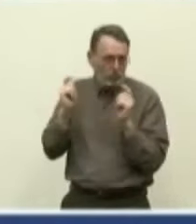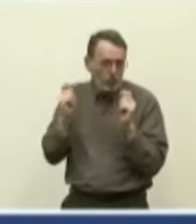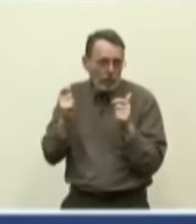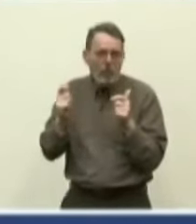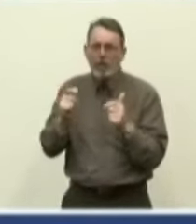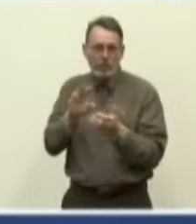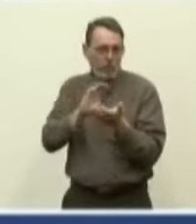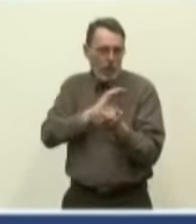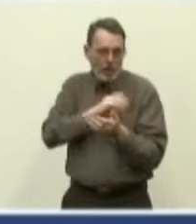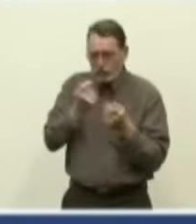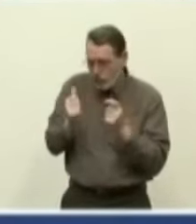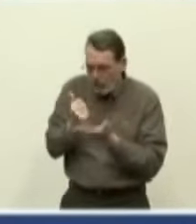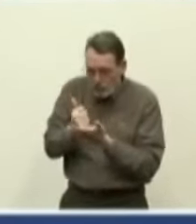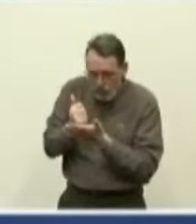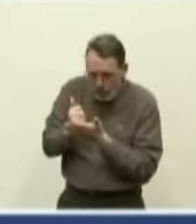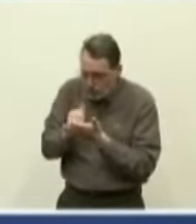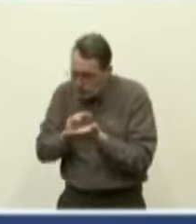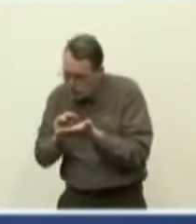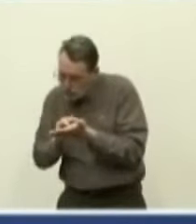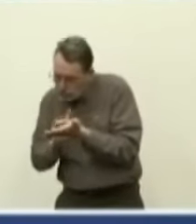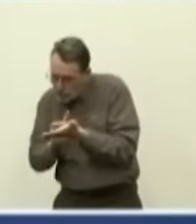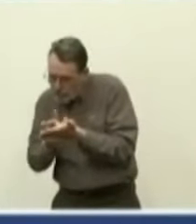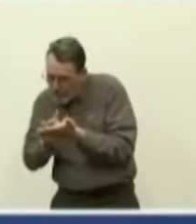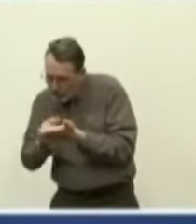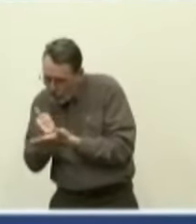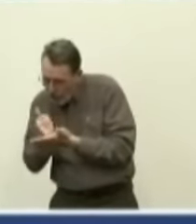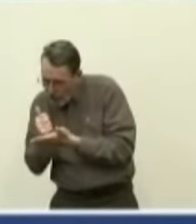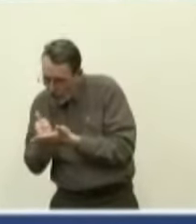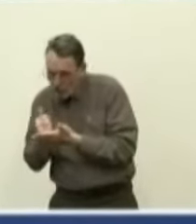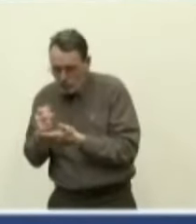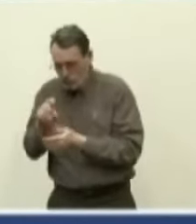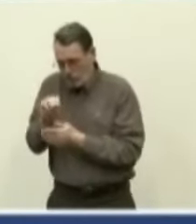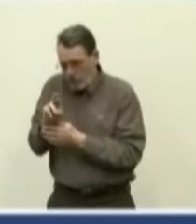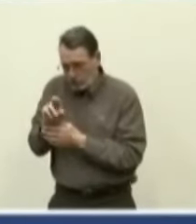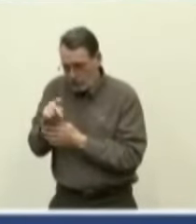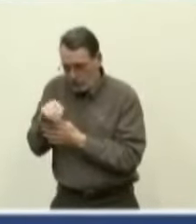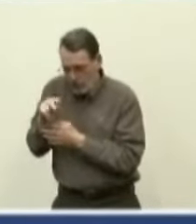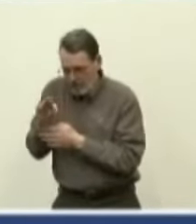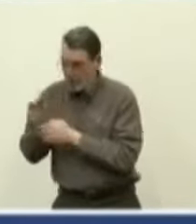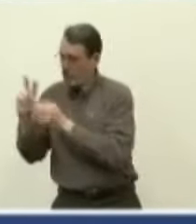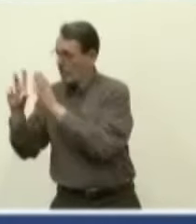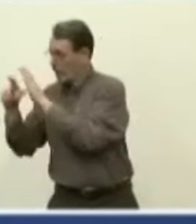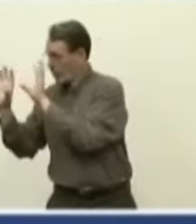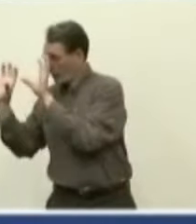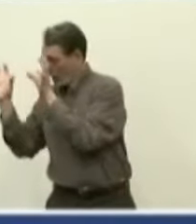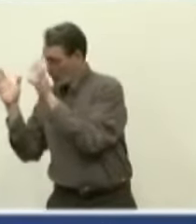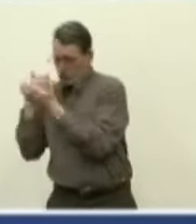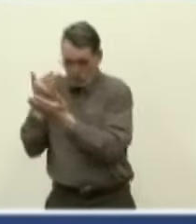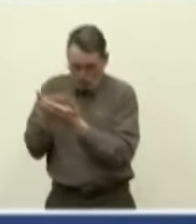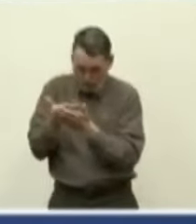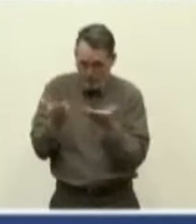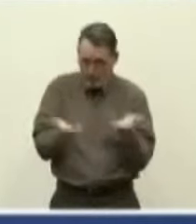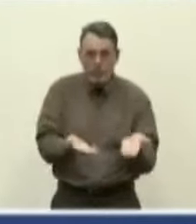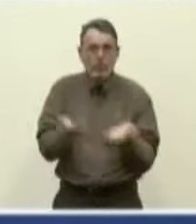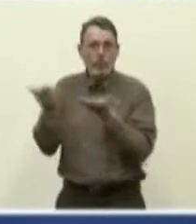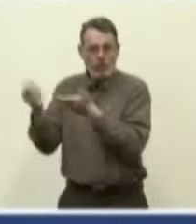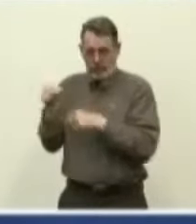Pittman. Subsequently, an ambulance arrived and transported Mr. Pittman to a local hospital.